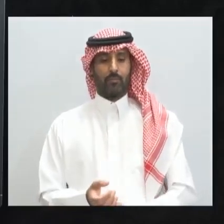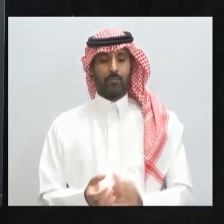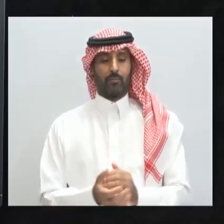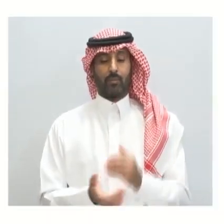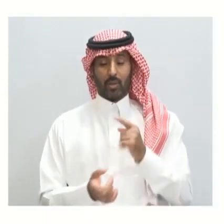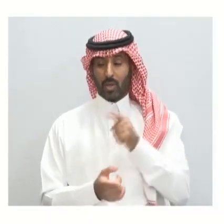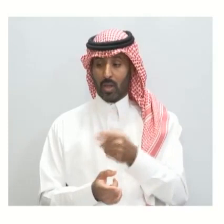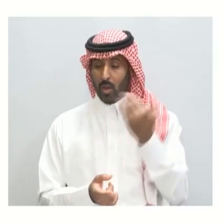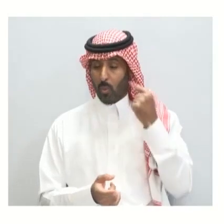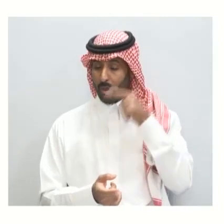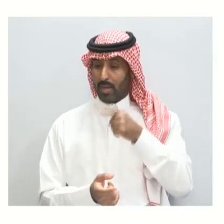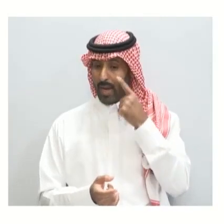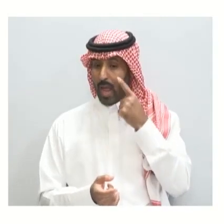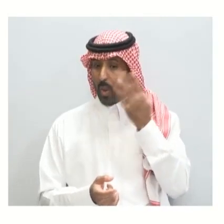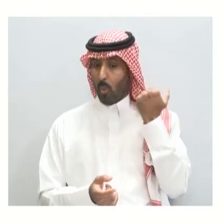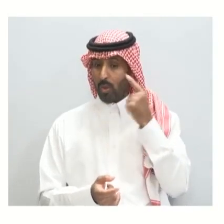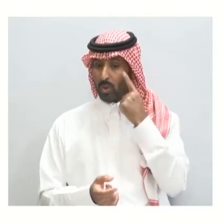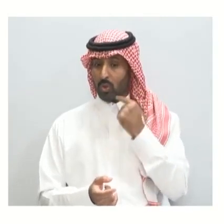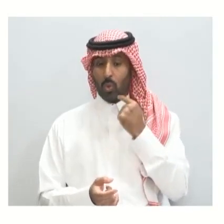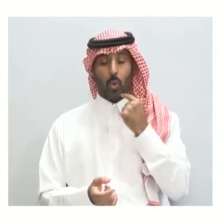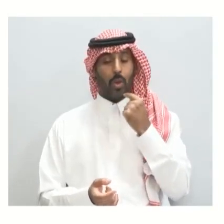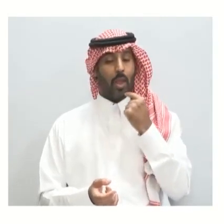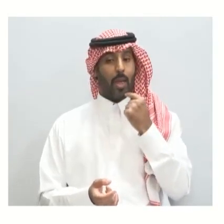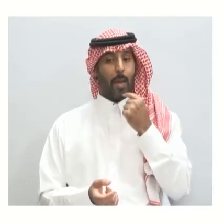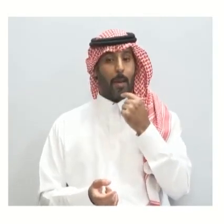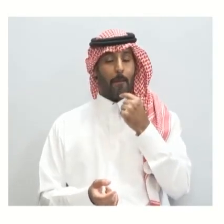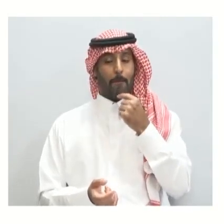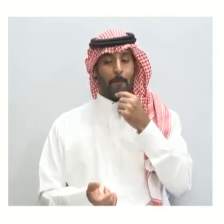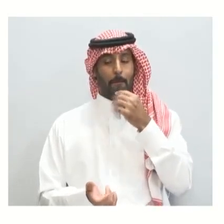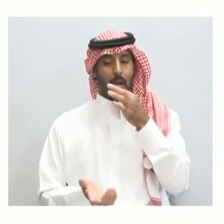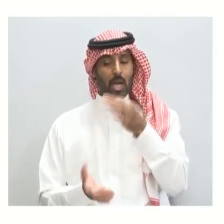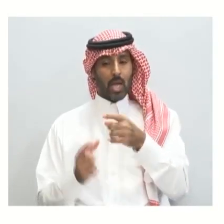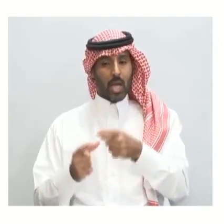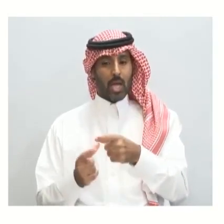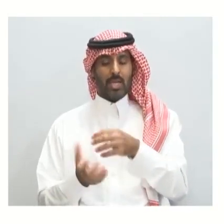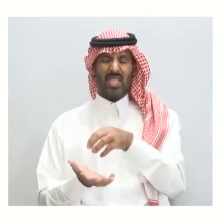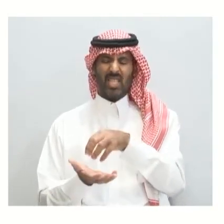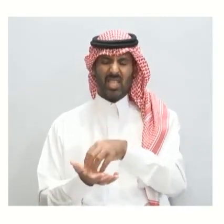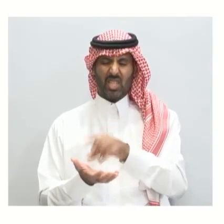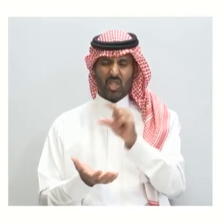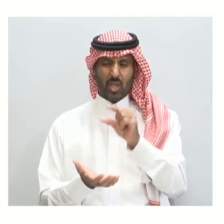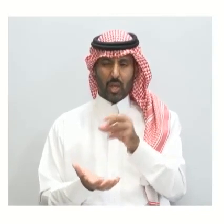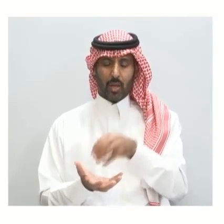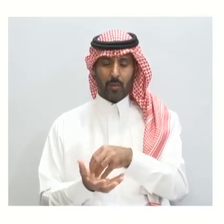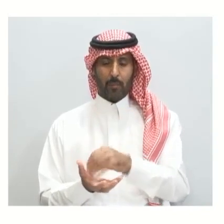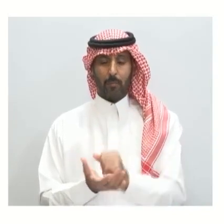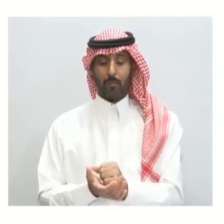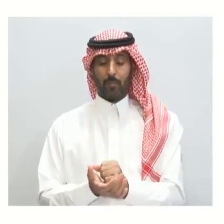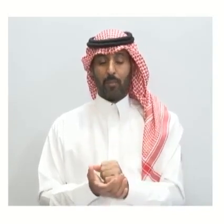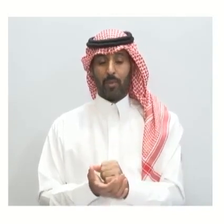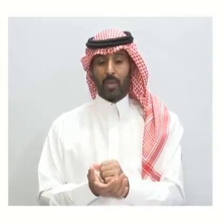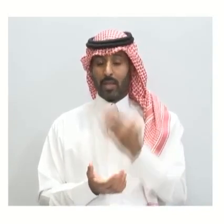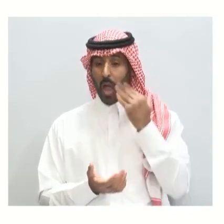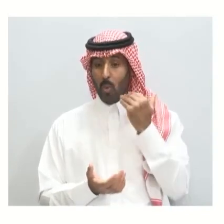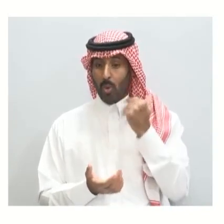They are used to live in a small place. Here, what is wrong in our sentence? Of course, we have here live. They are used to